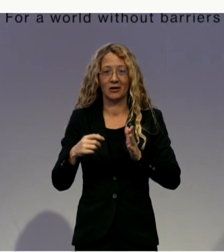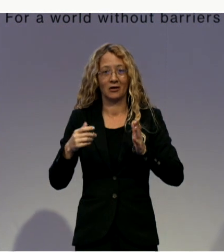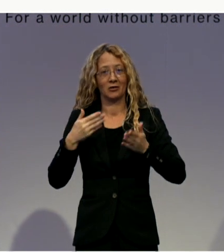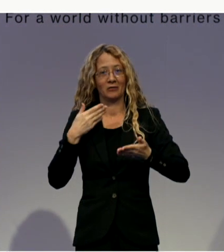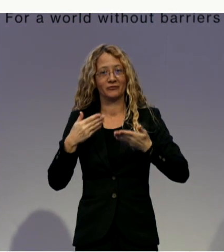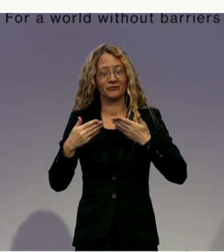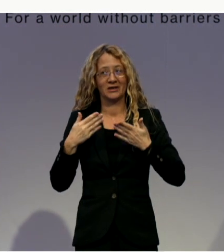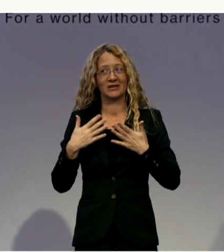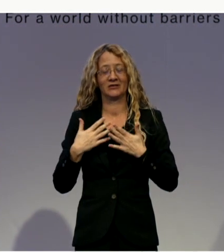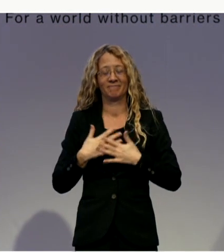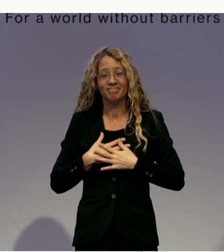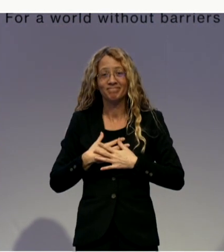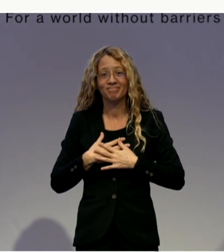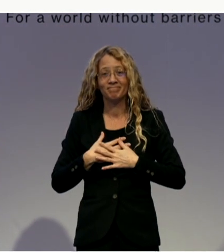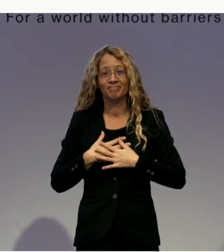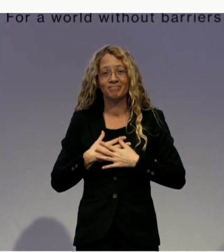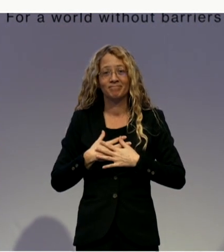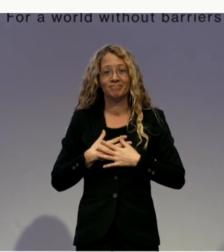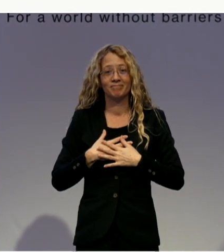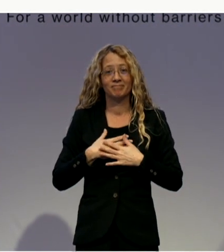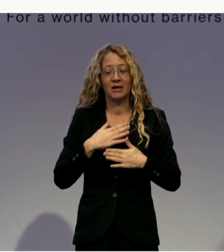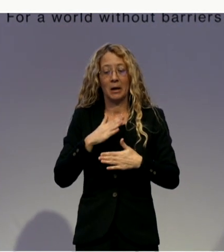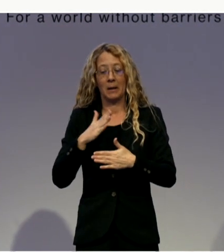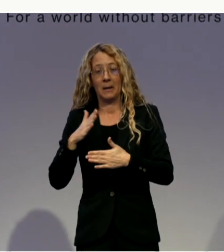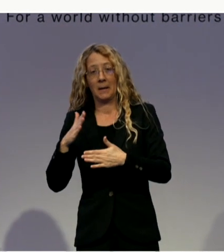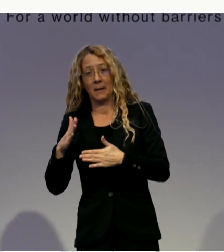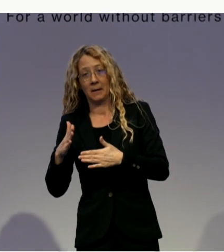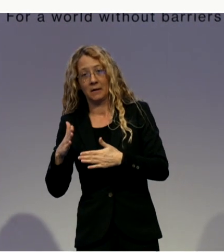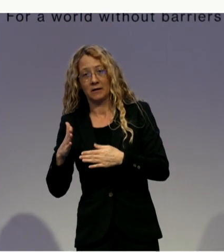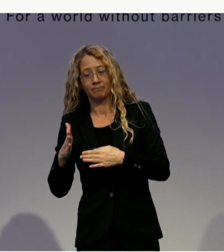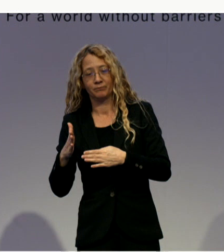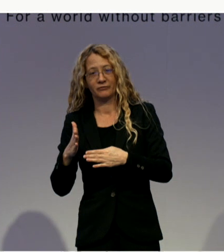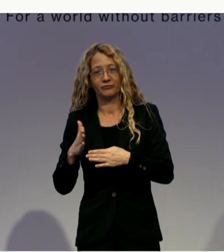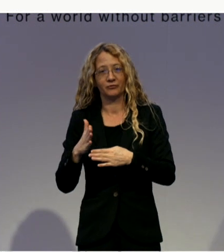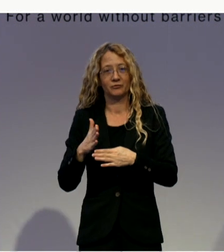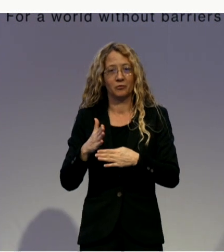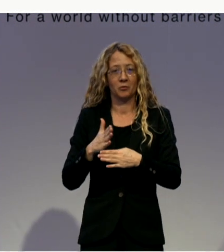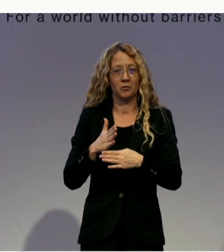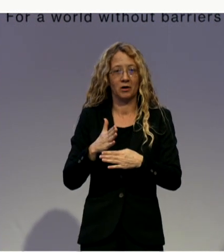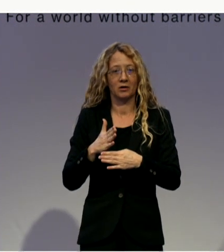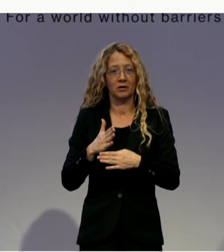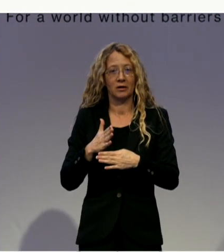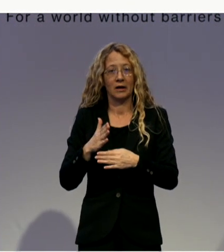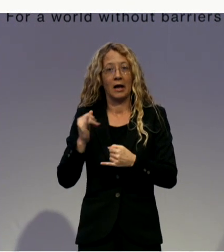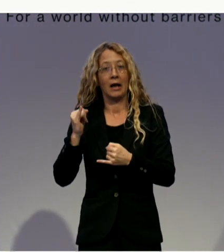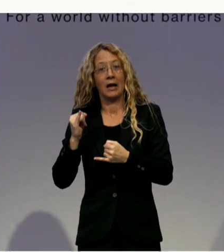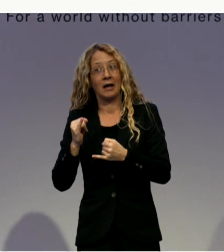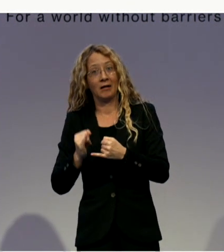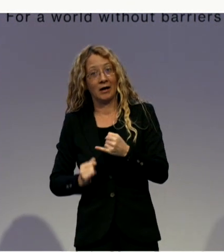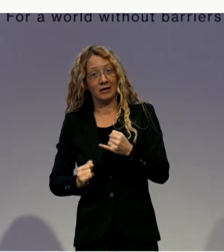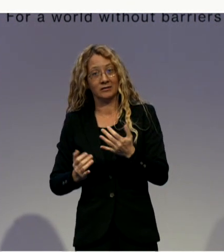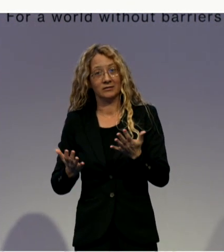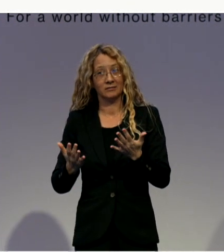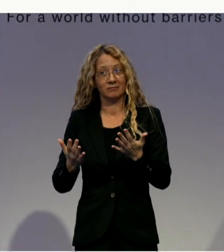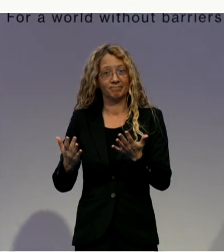Before we come to a completion, we have I think, probably a fabulous last panel discussion. And I'm